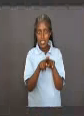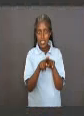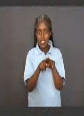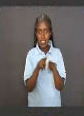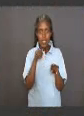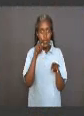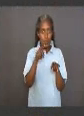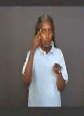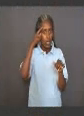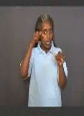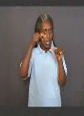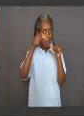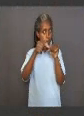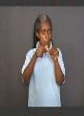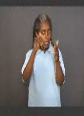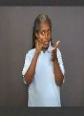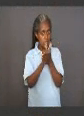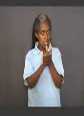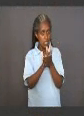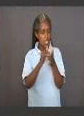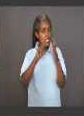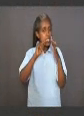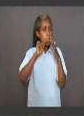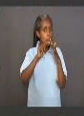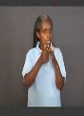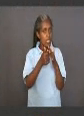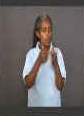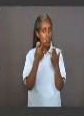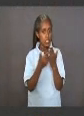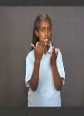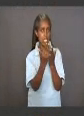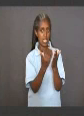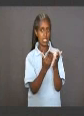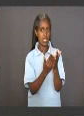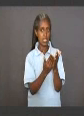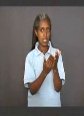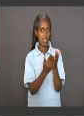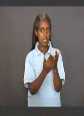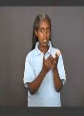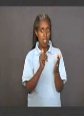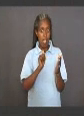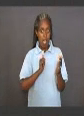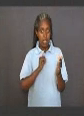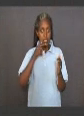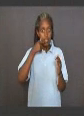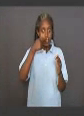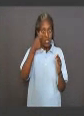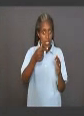You will remember that at the beginning of this lesson, I said